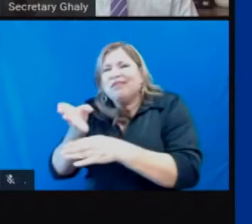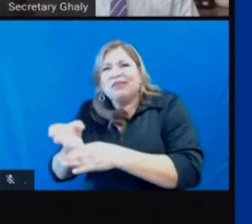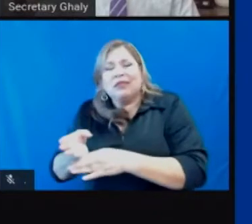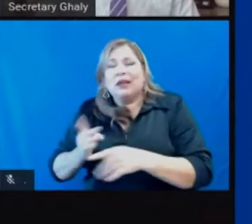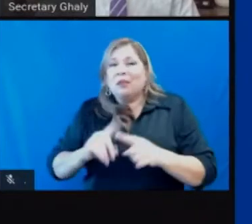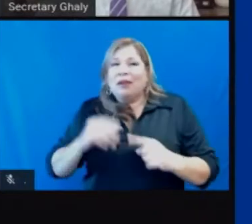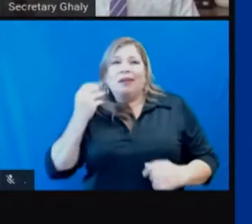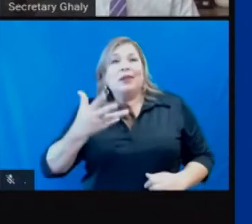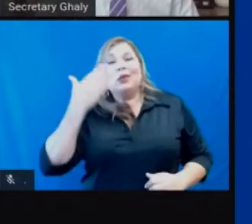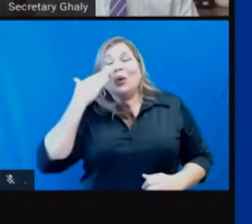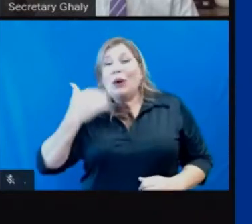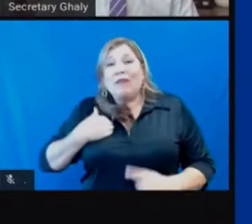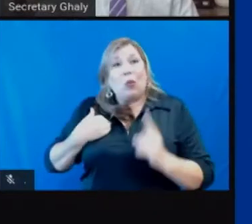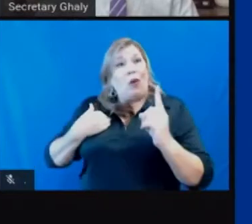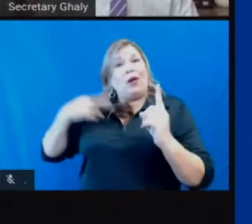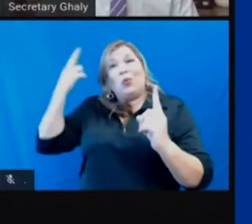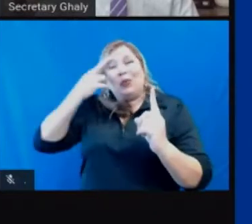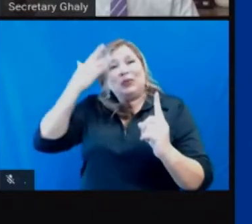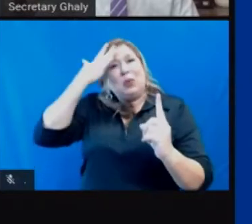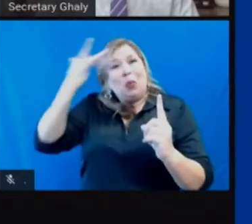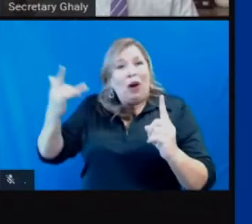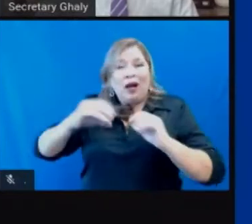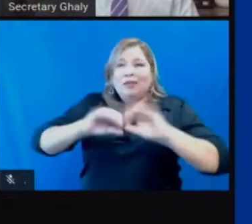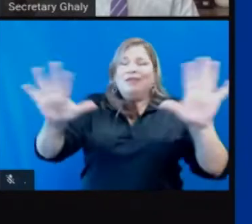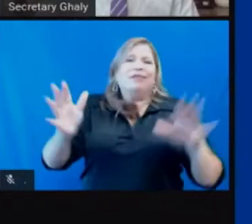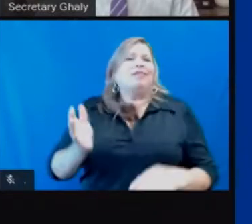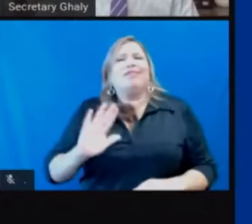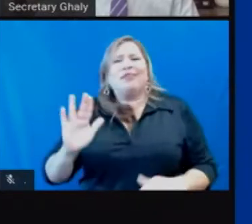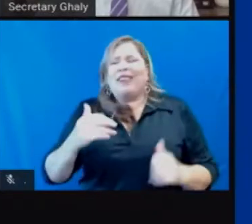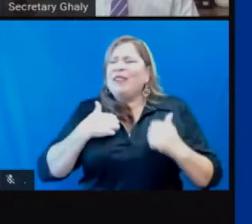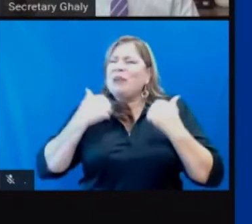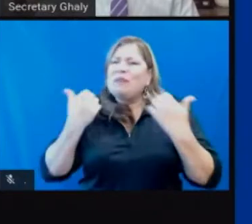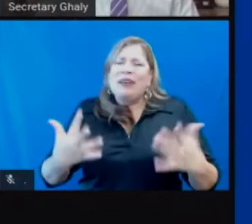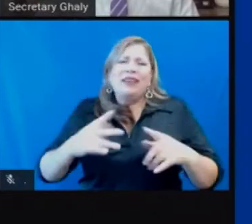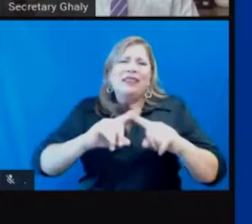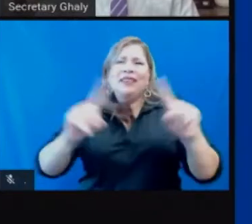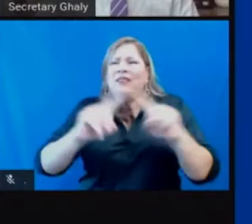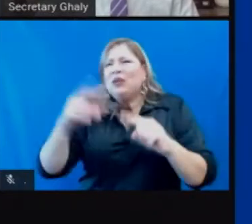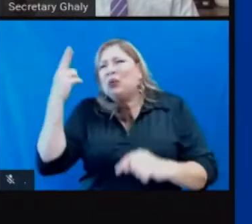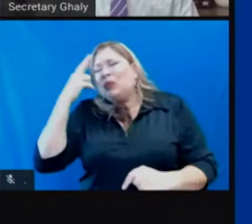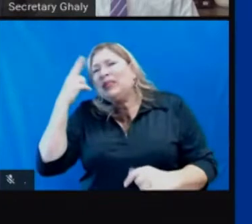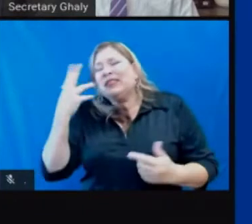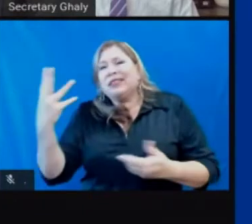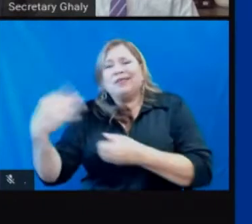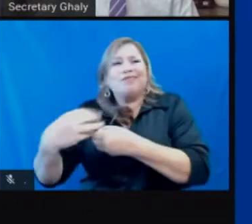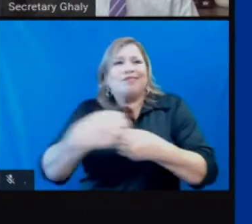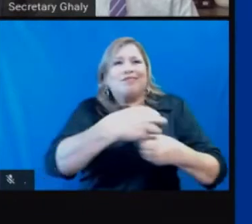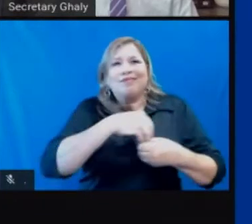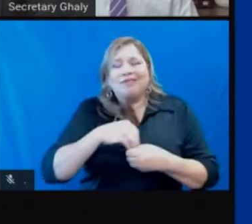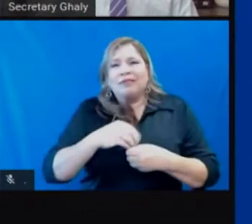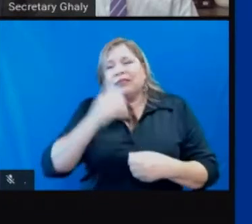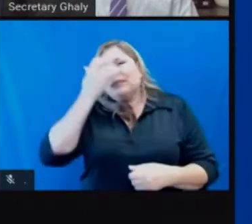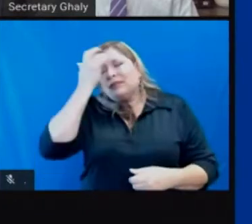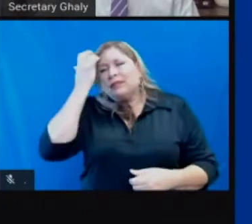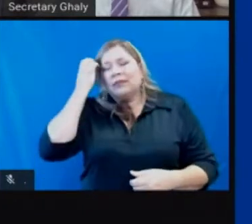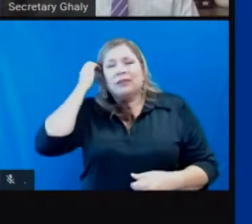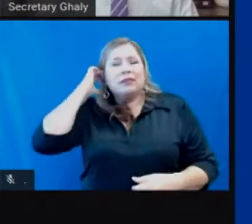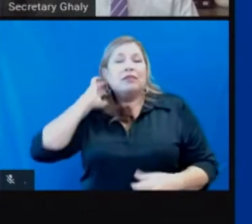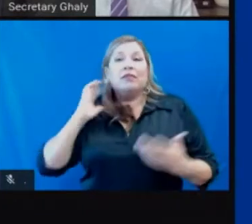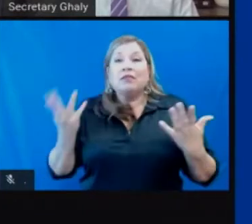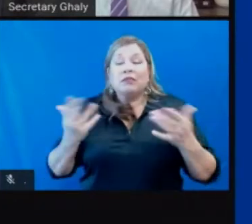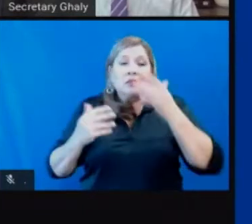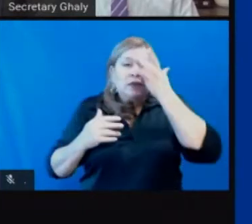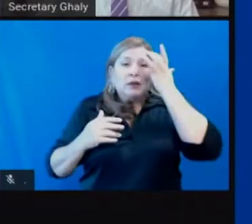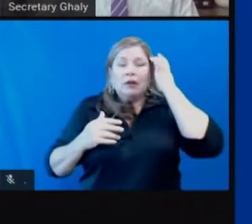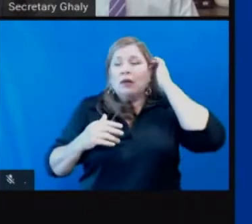culprit. It's a combination of factors. It's certainly the colder weather, more mixing, which comes